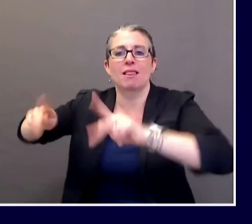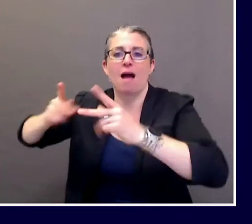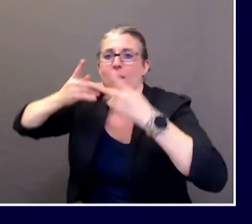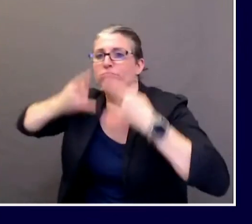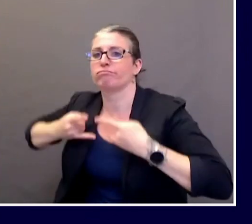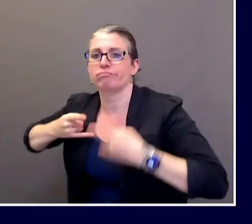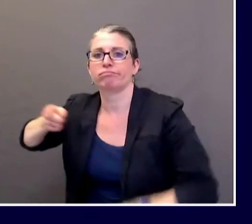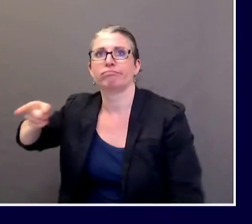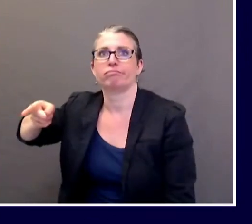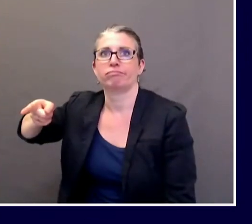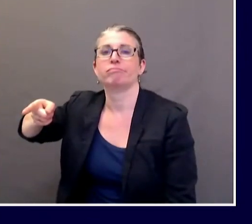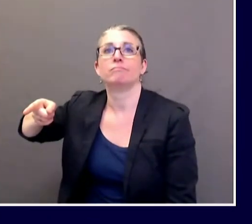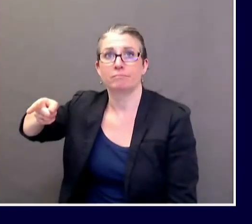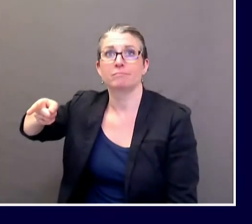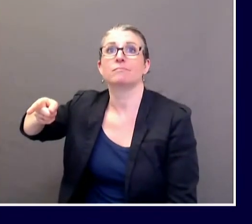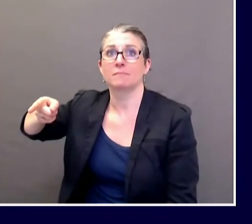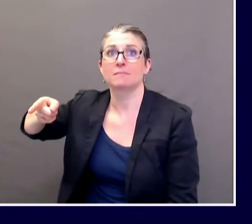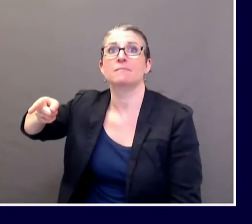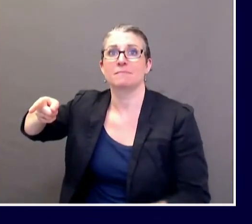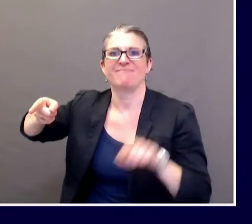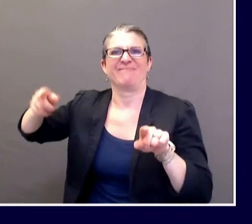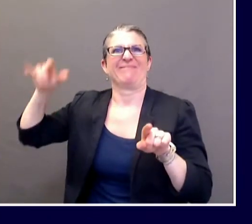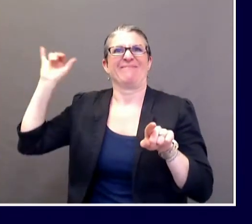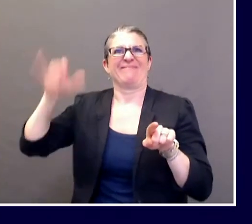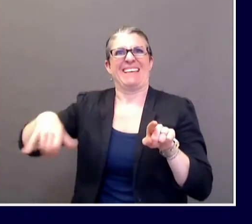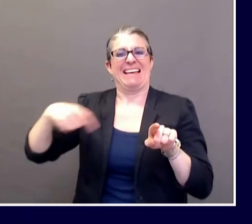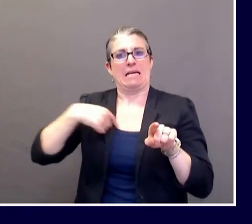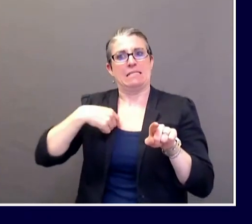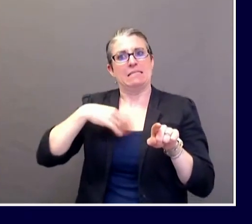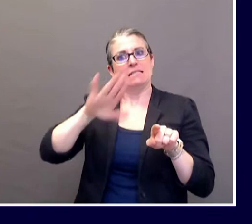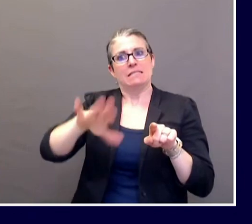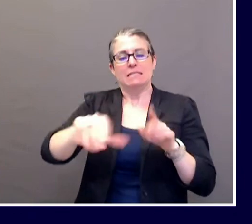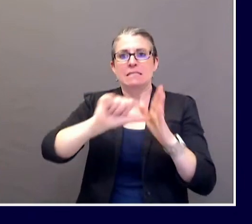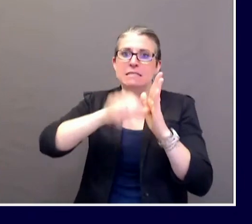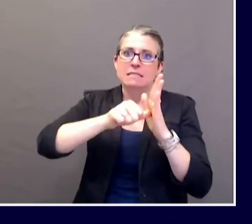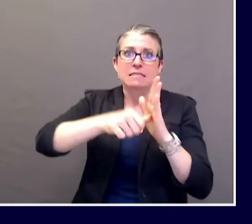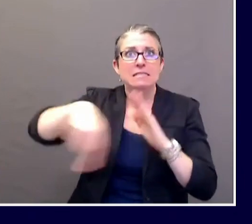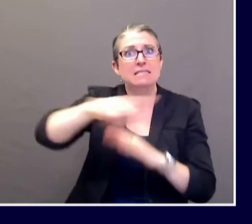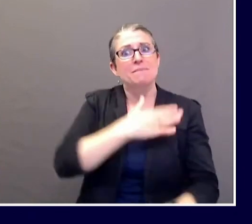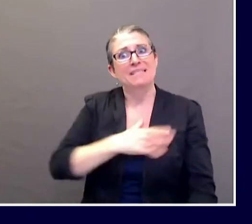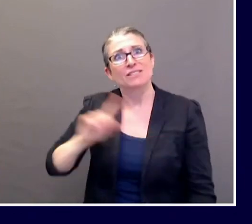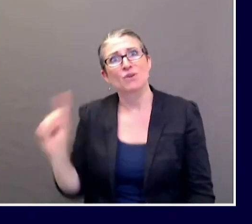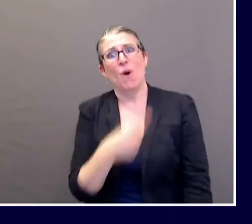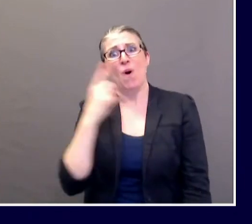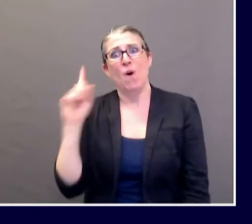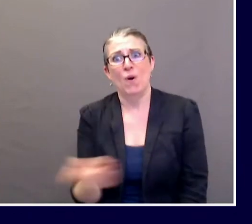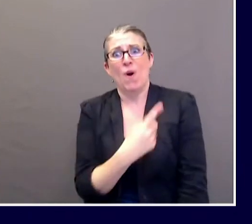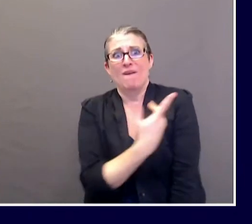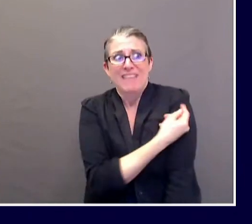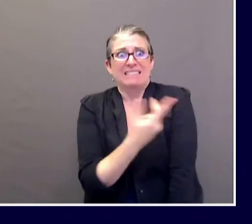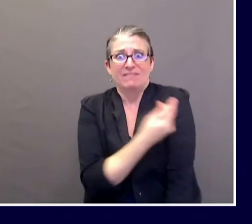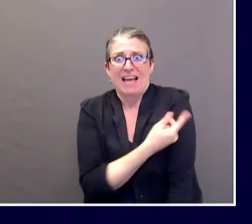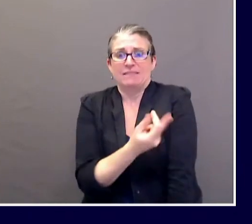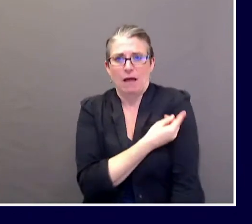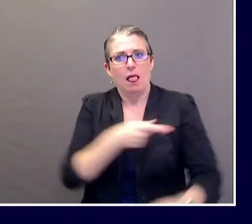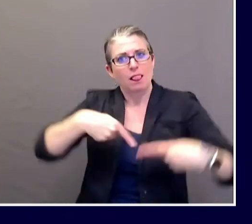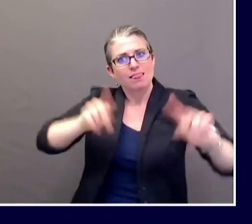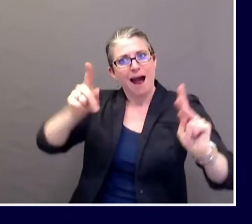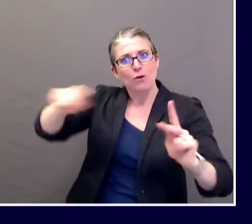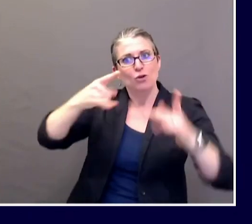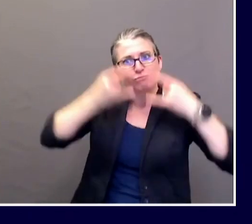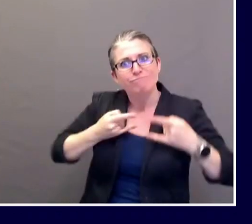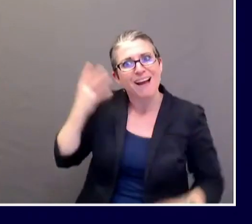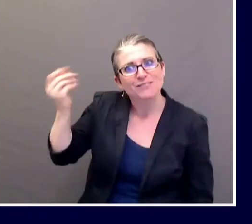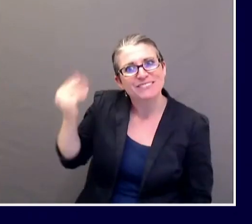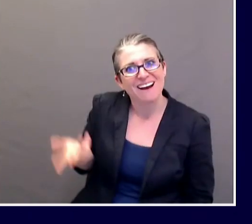to begin to alter the public health protocols because the risk of transmission of COVID-19 is lower. So